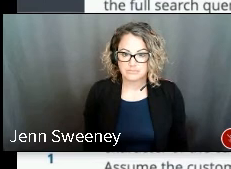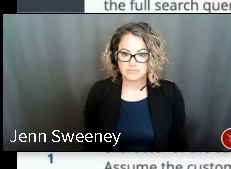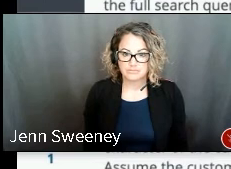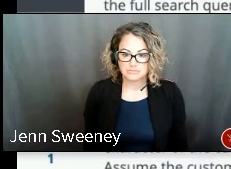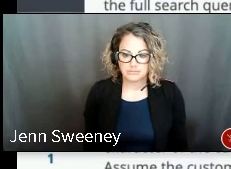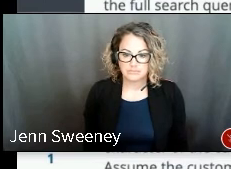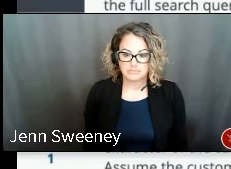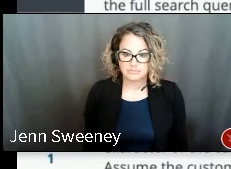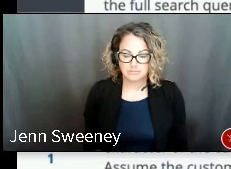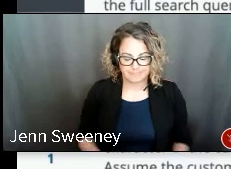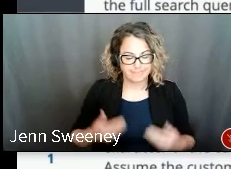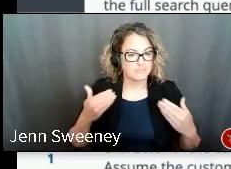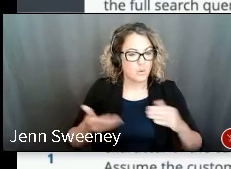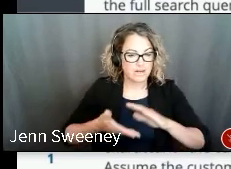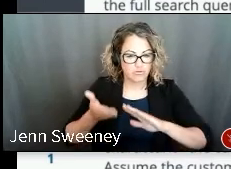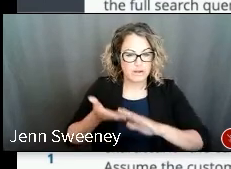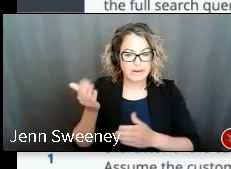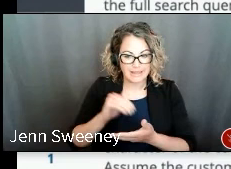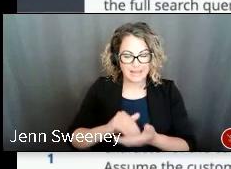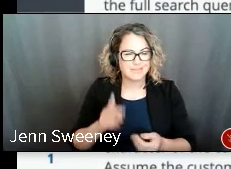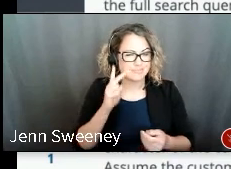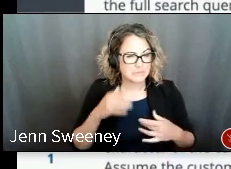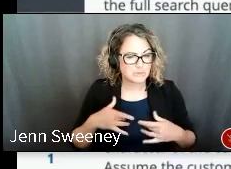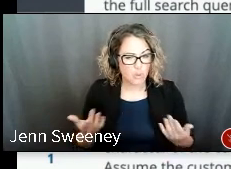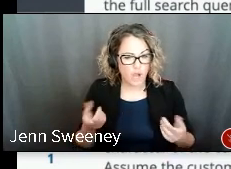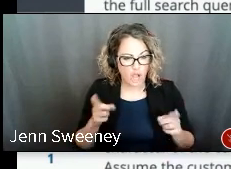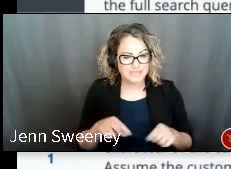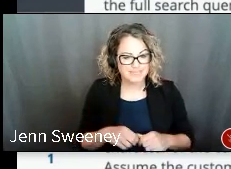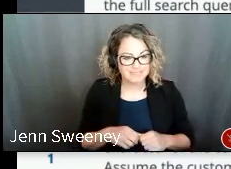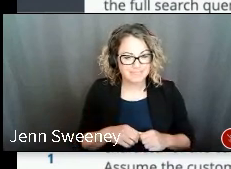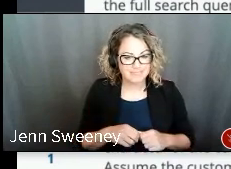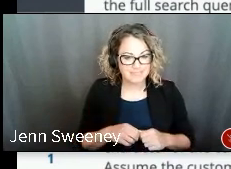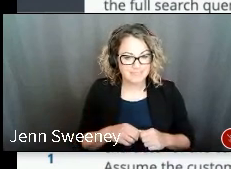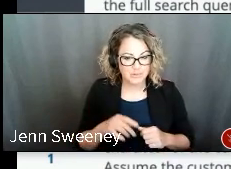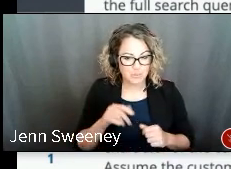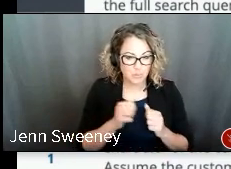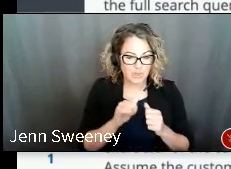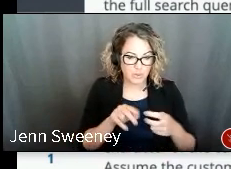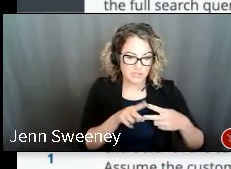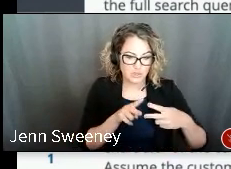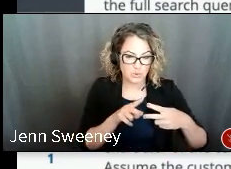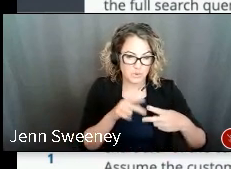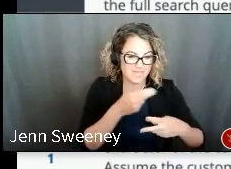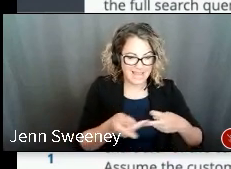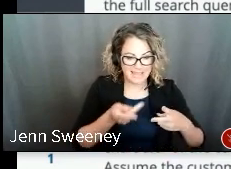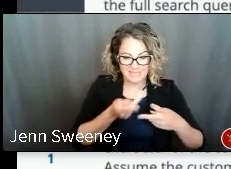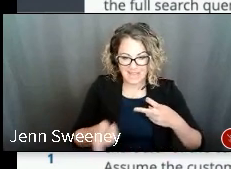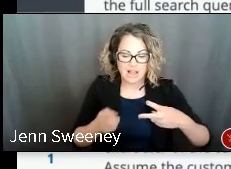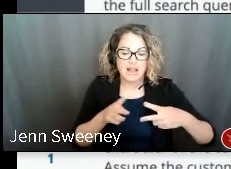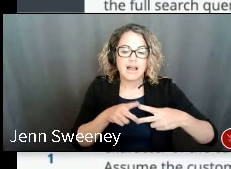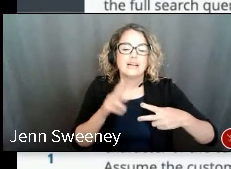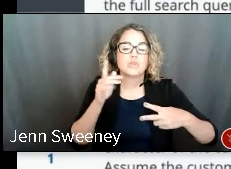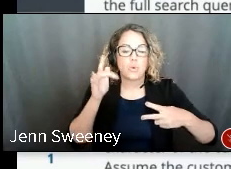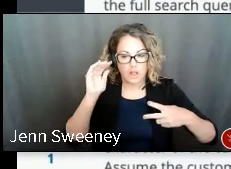Let's run it again to see what's going on with these 2 failed test cases. Okay, so it looks